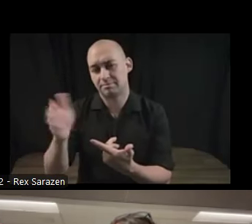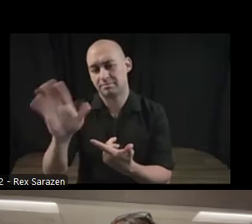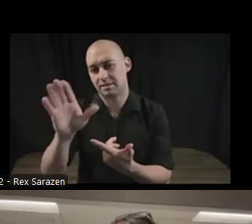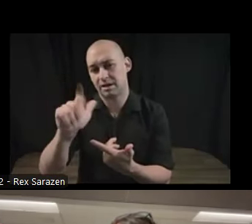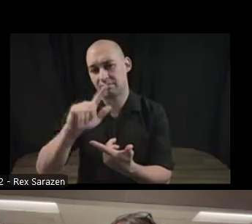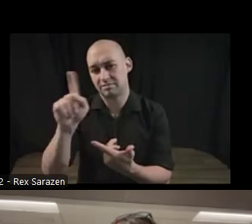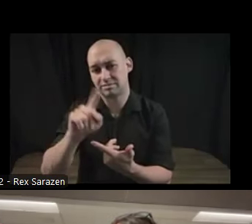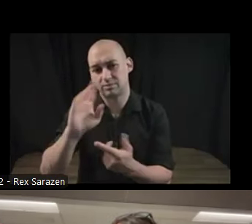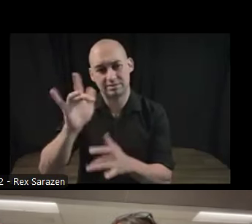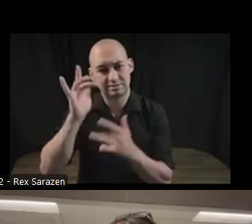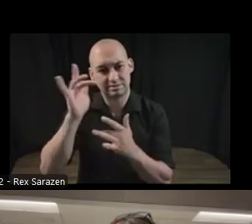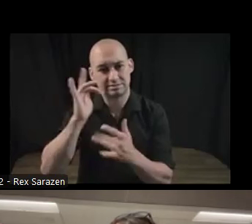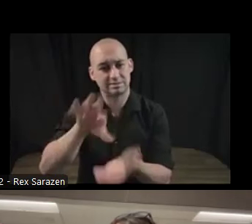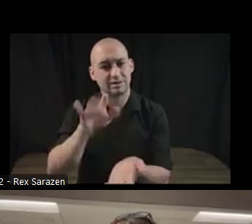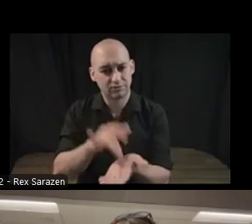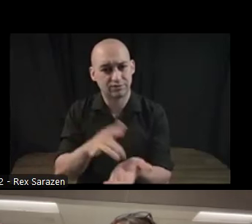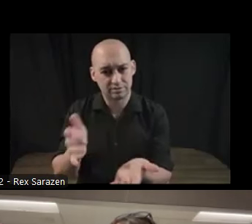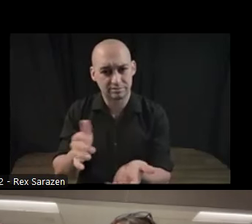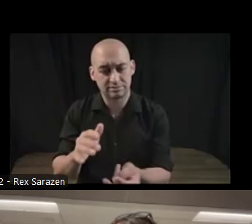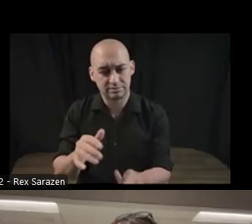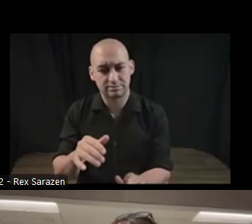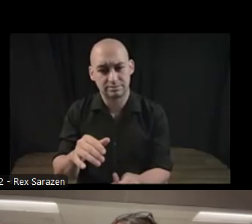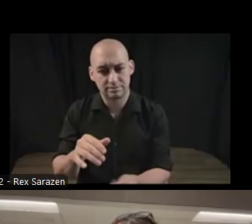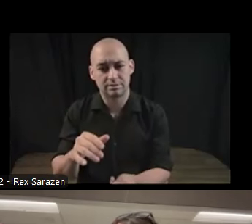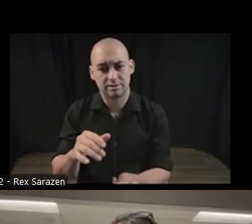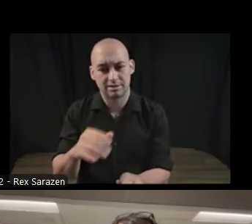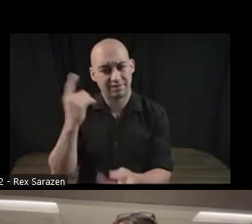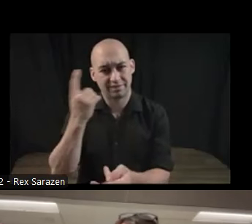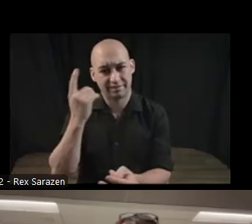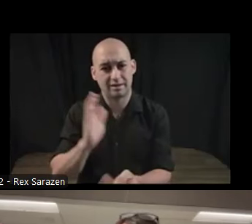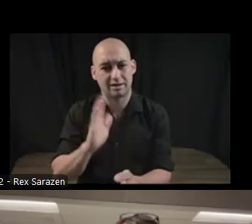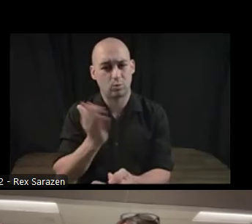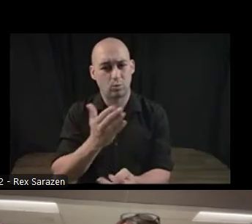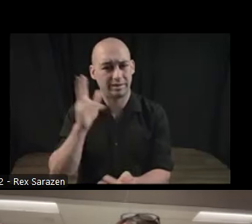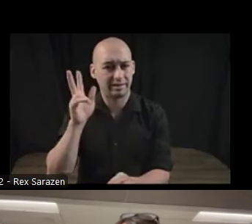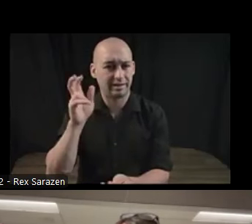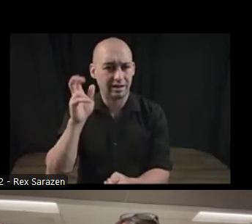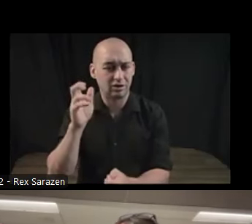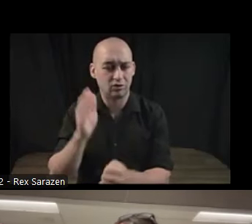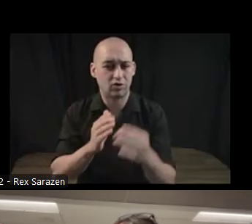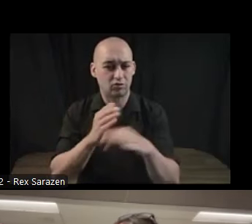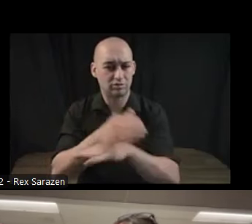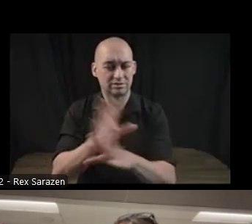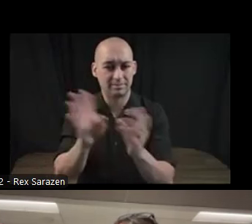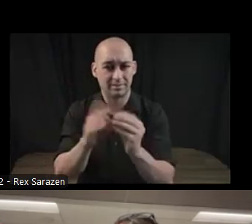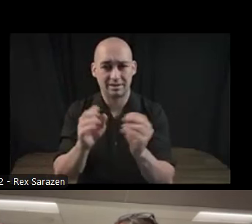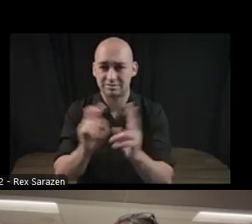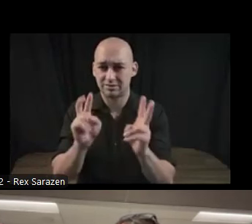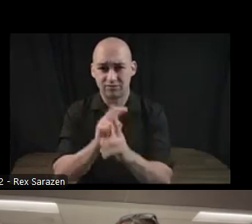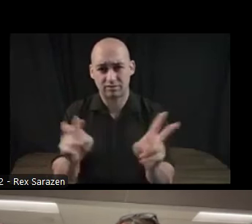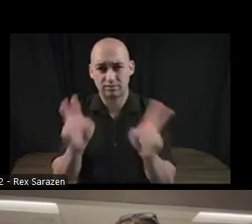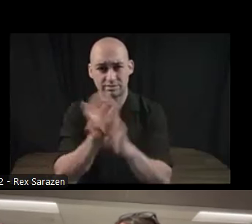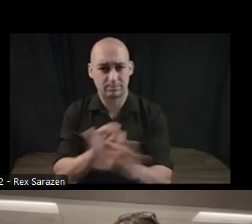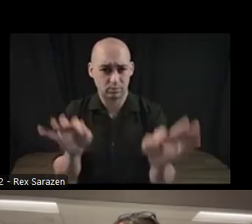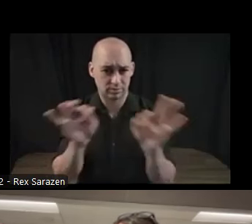disease centers. And I mean, I think we're just, hearing across this meeting how important they are.